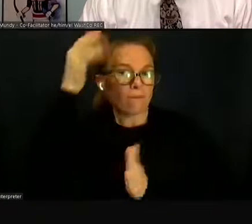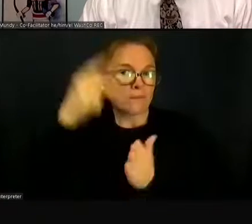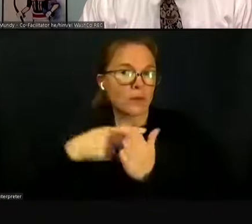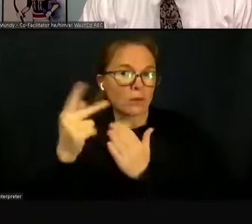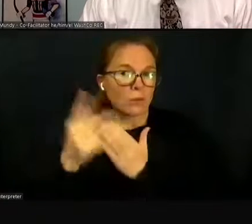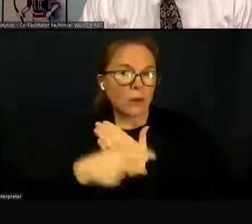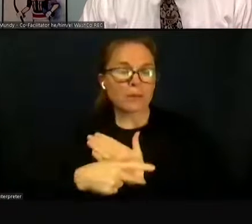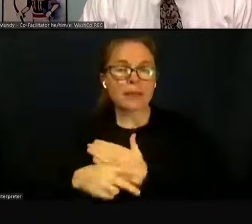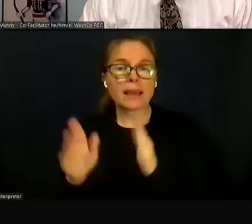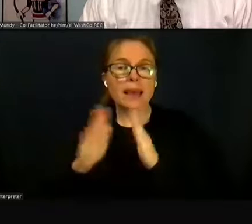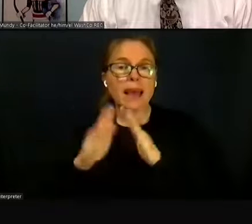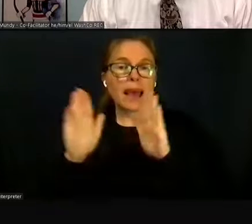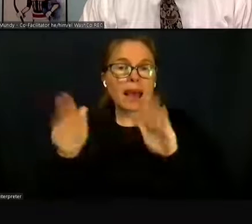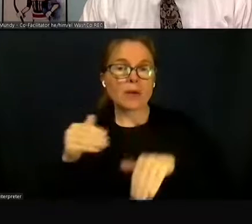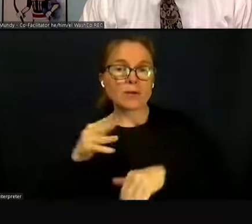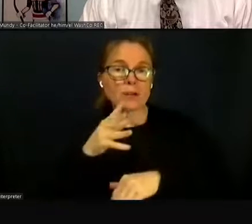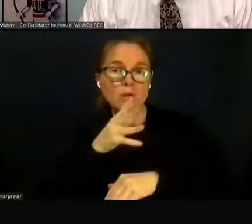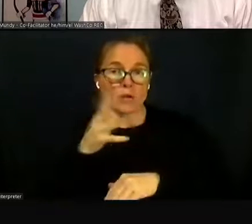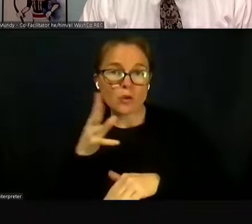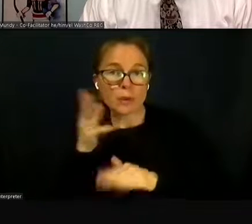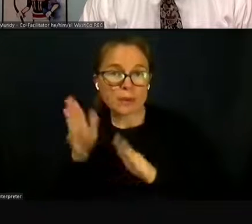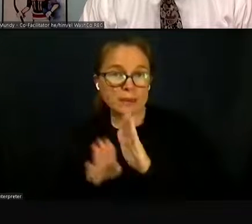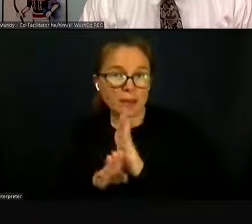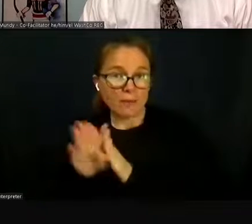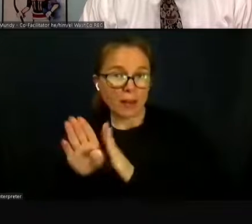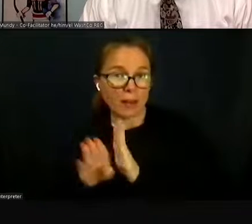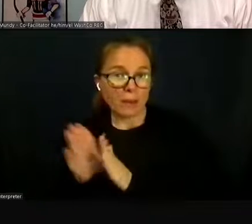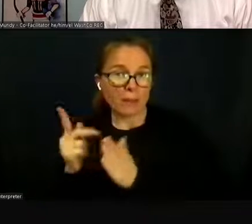urban development, or